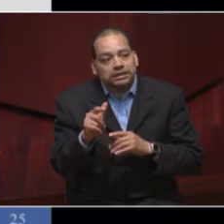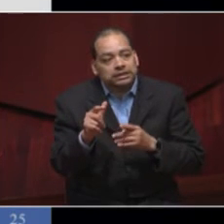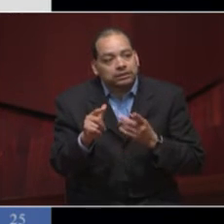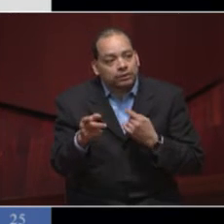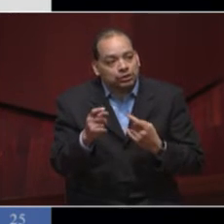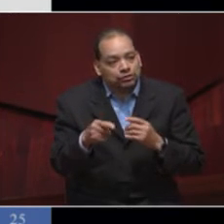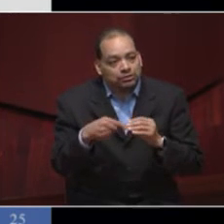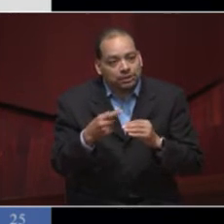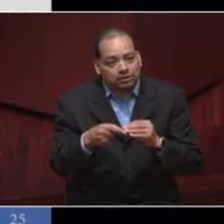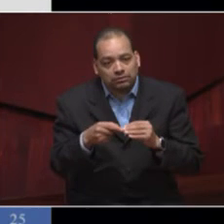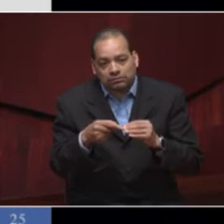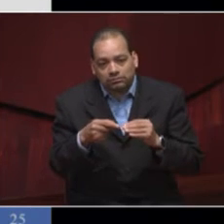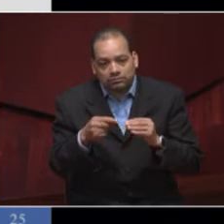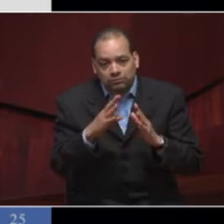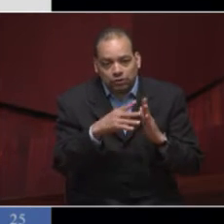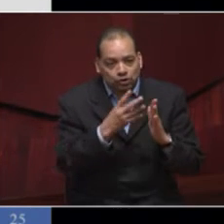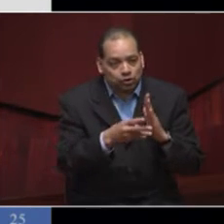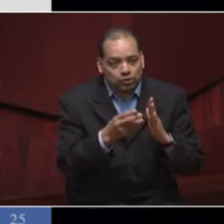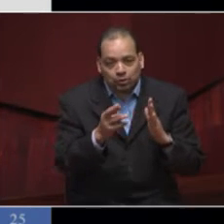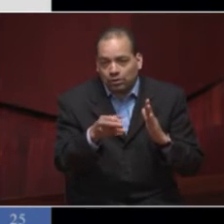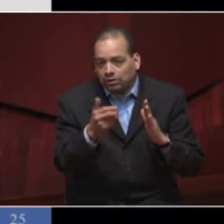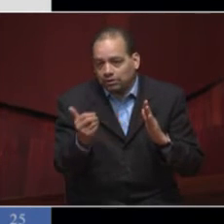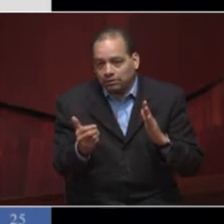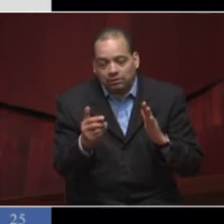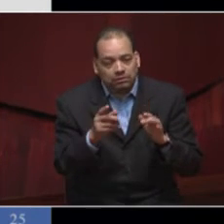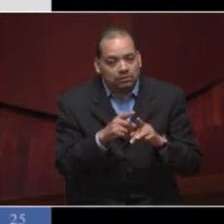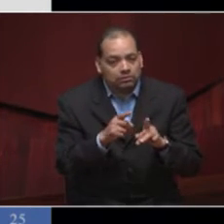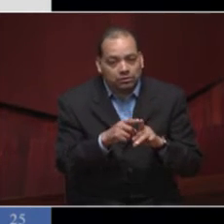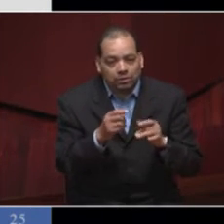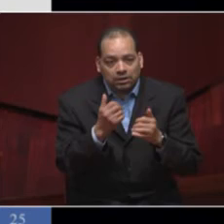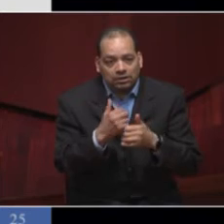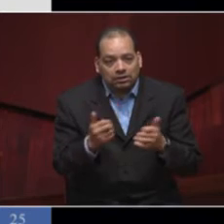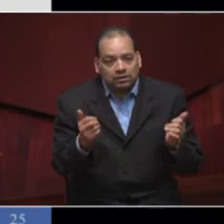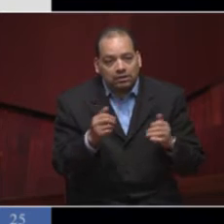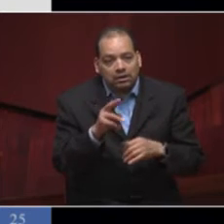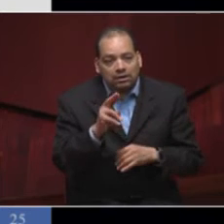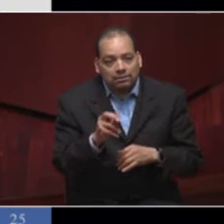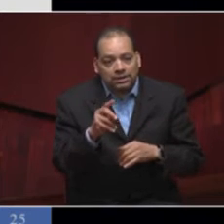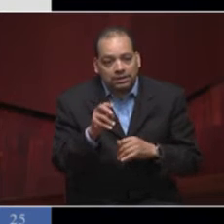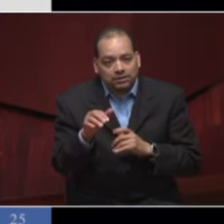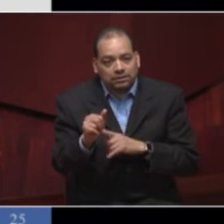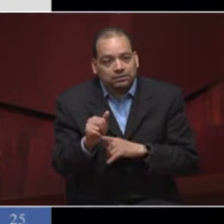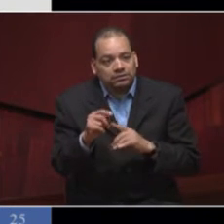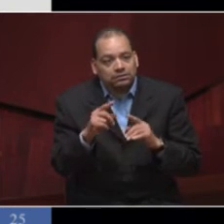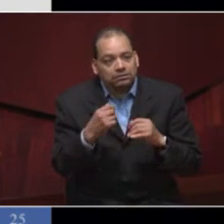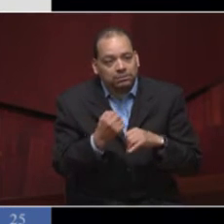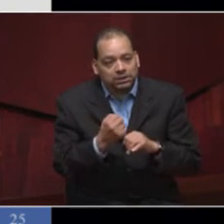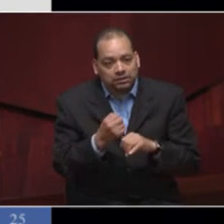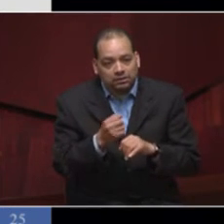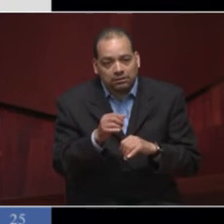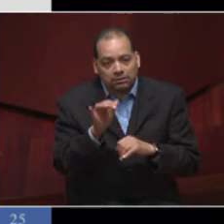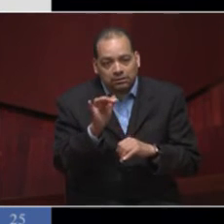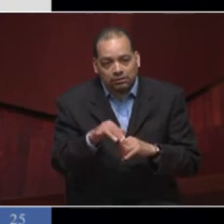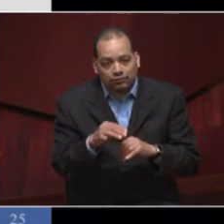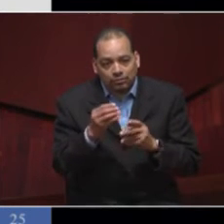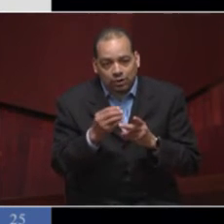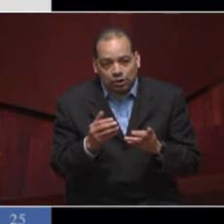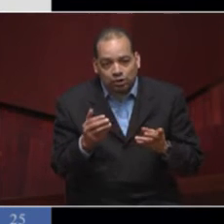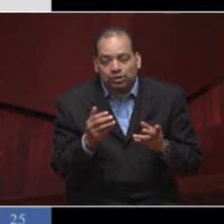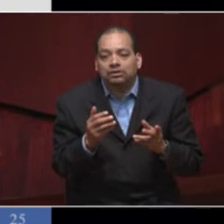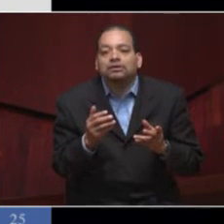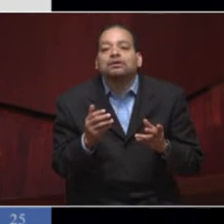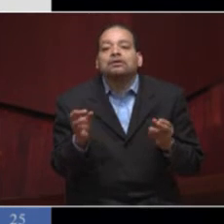spreadsheet or anything else, but also any updates you have for us to make the information we have about those